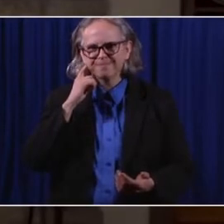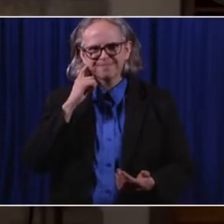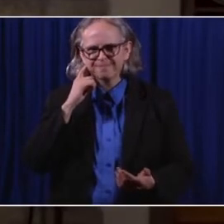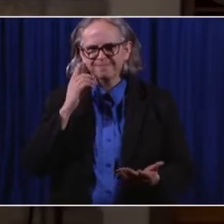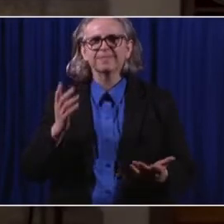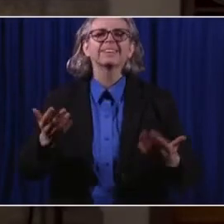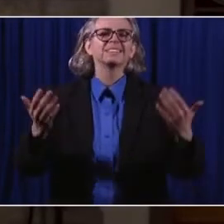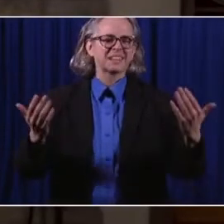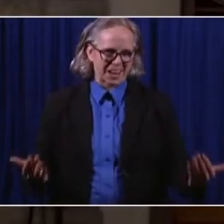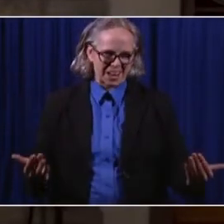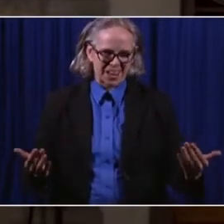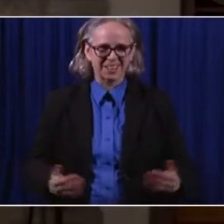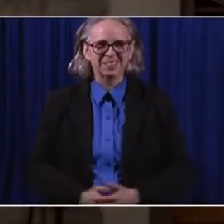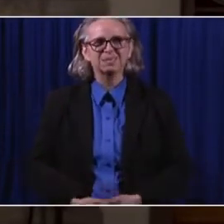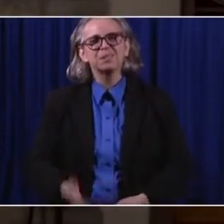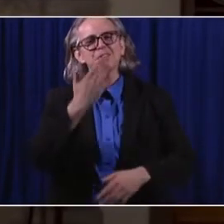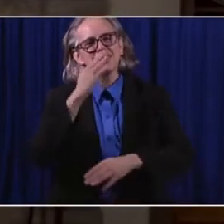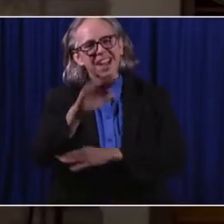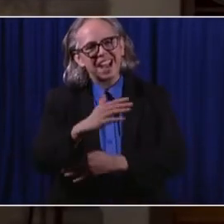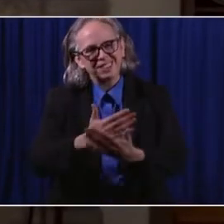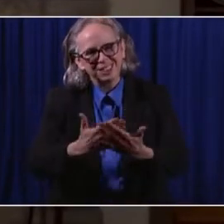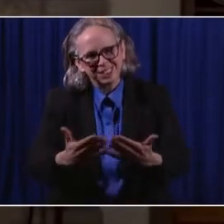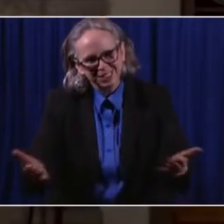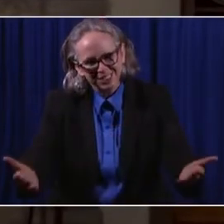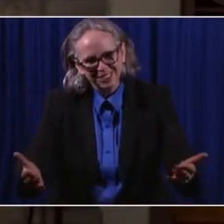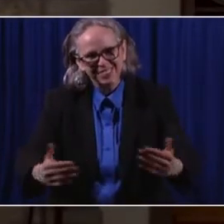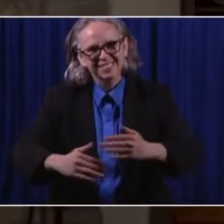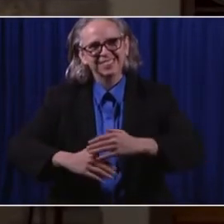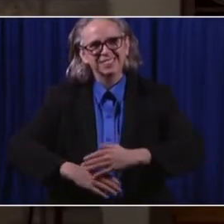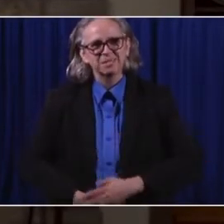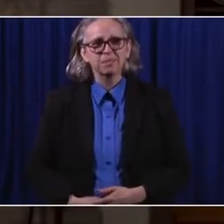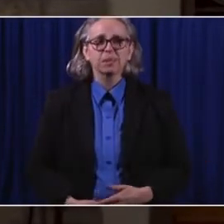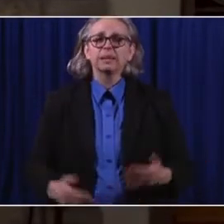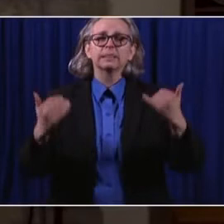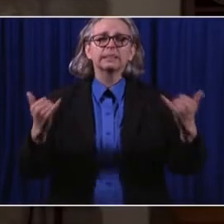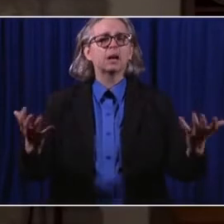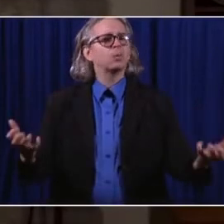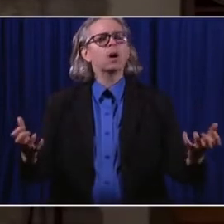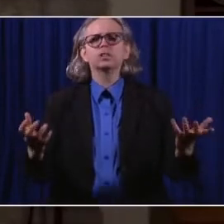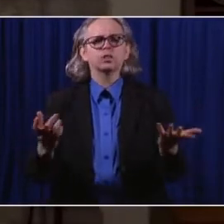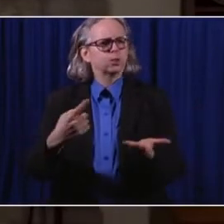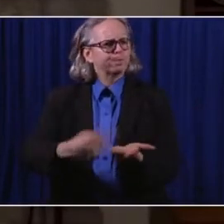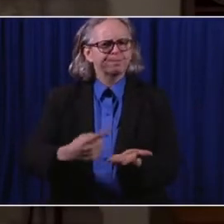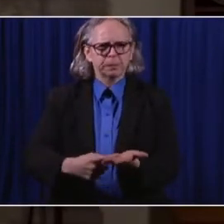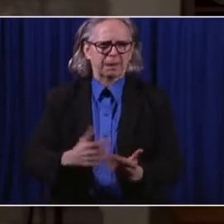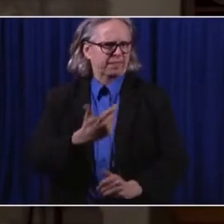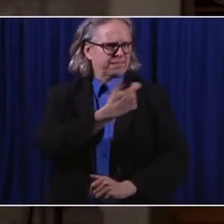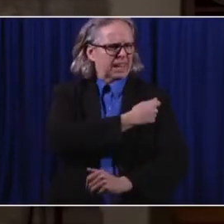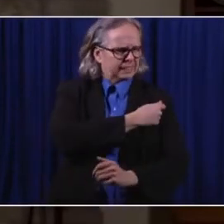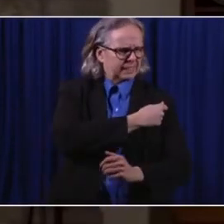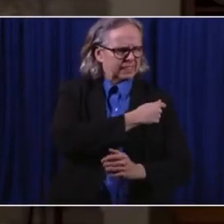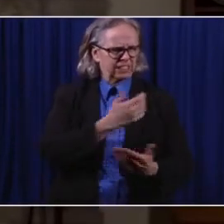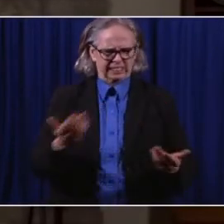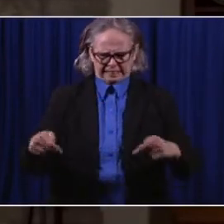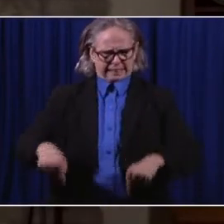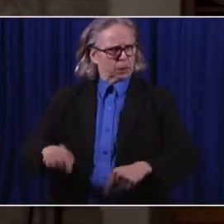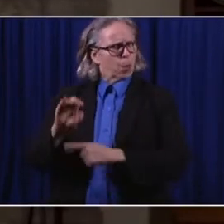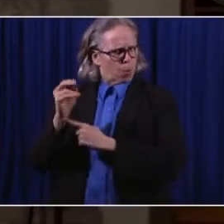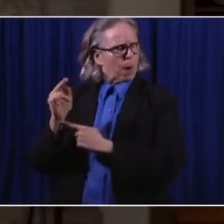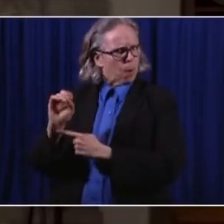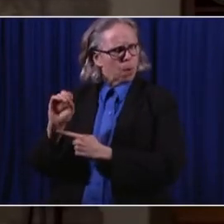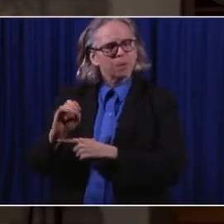see people vaccinated in the state of Ohio. I want to talk a little bit about that and really talk about what I describe